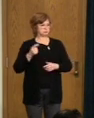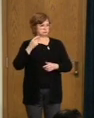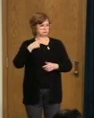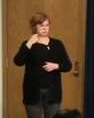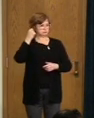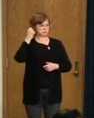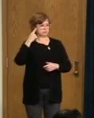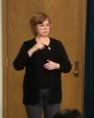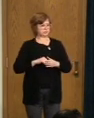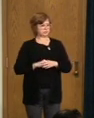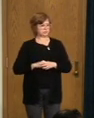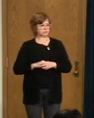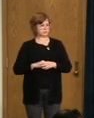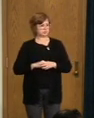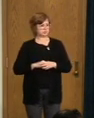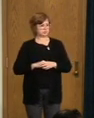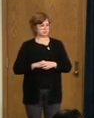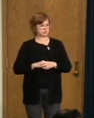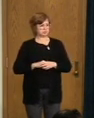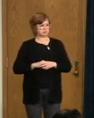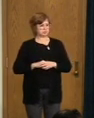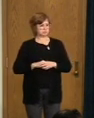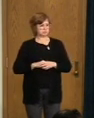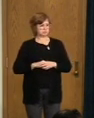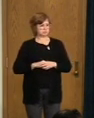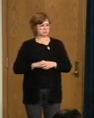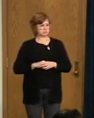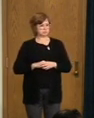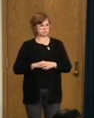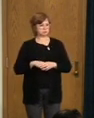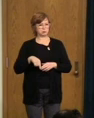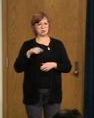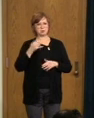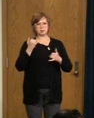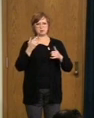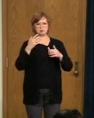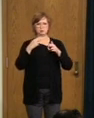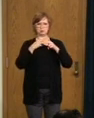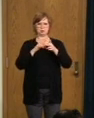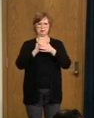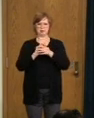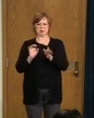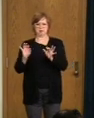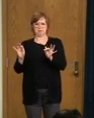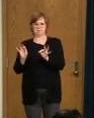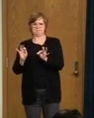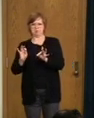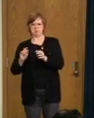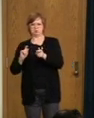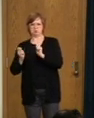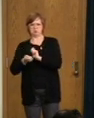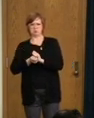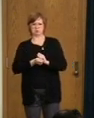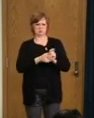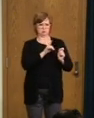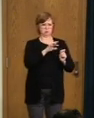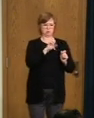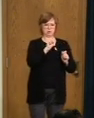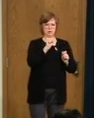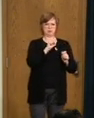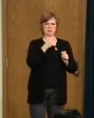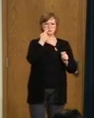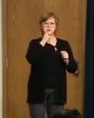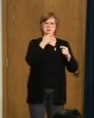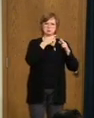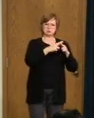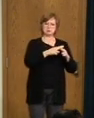these are not minor adjustments. Dr. Shahab called them significant, so I think some people might take issue with calling them minor. As well, the